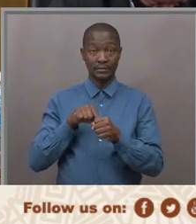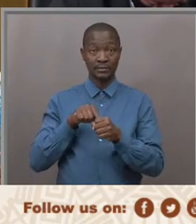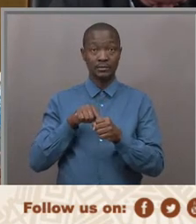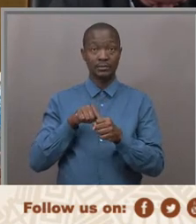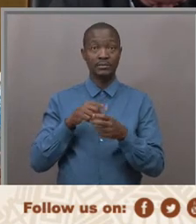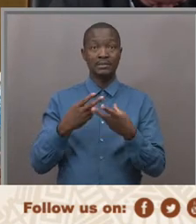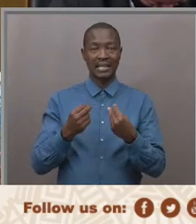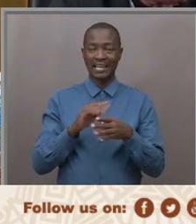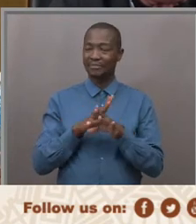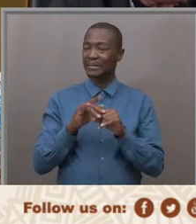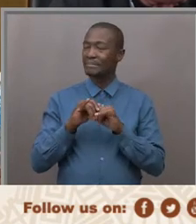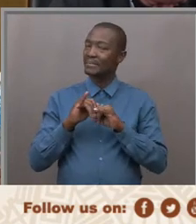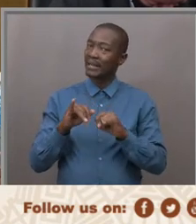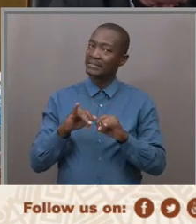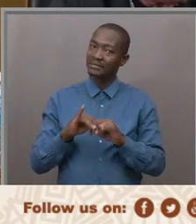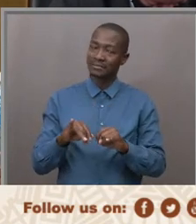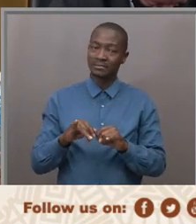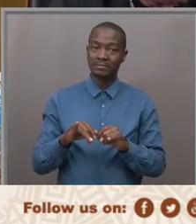quite severe.